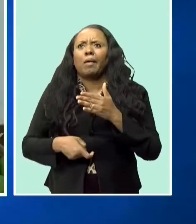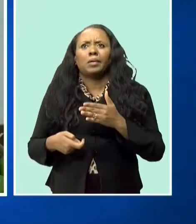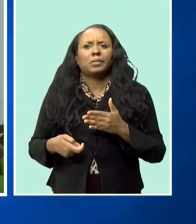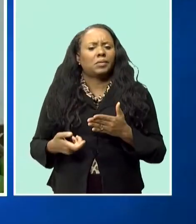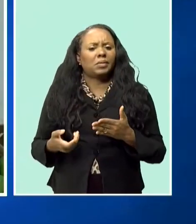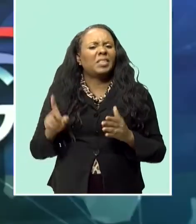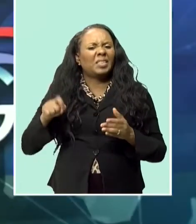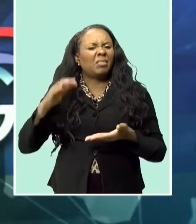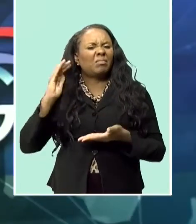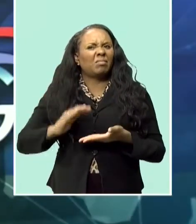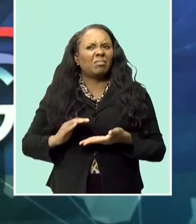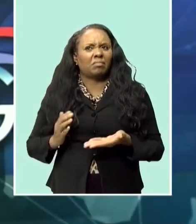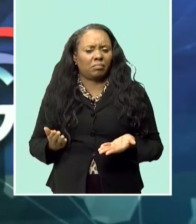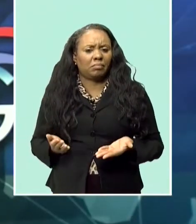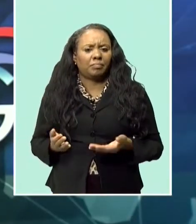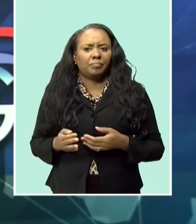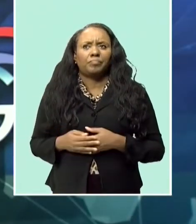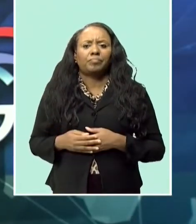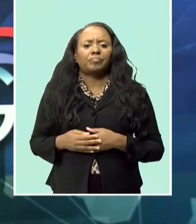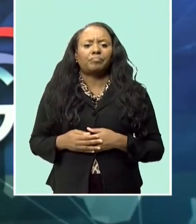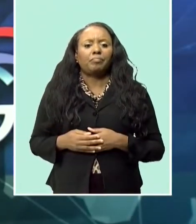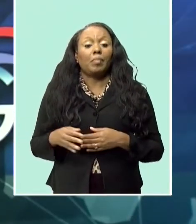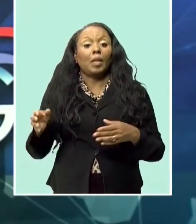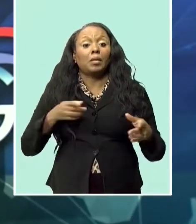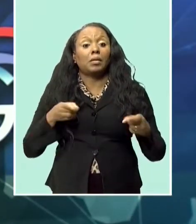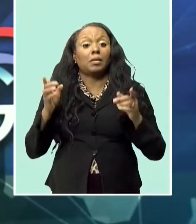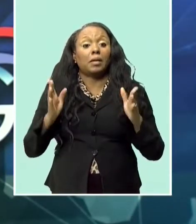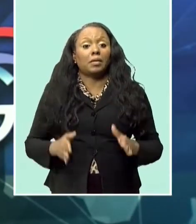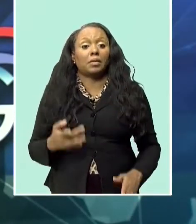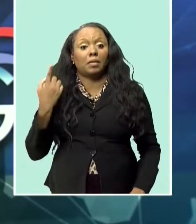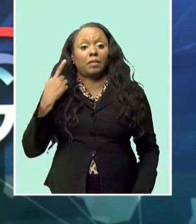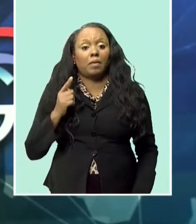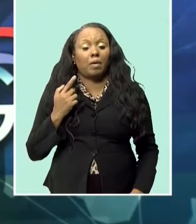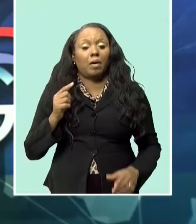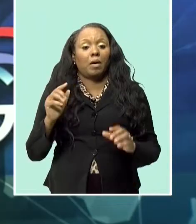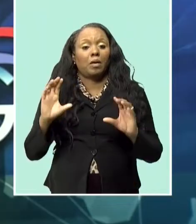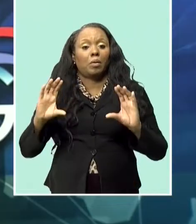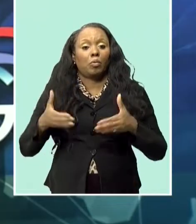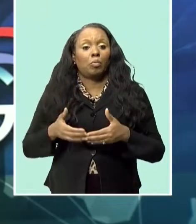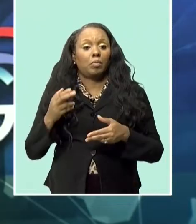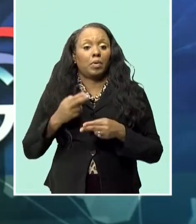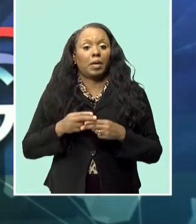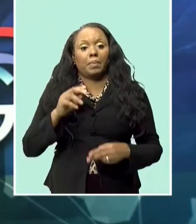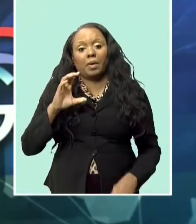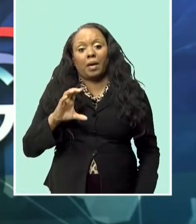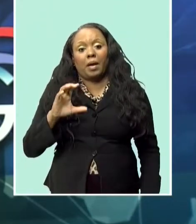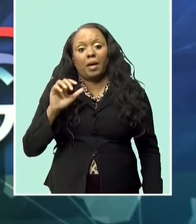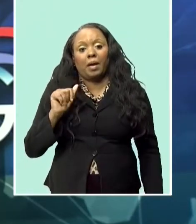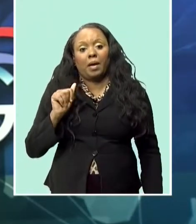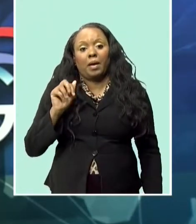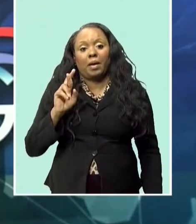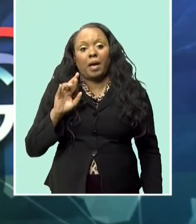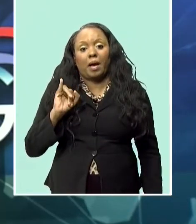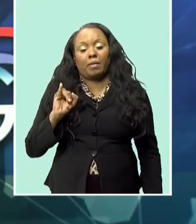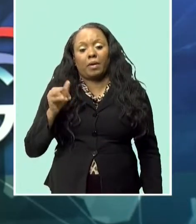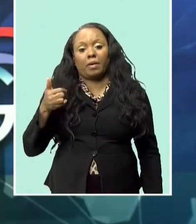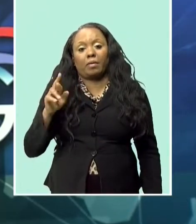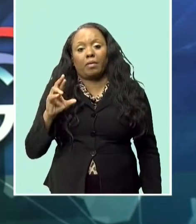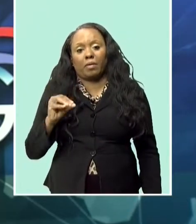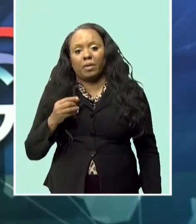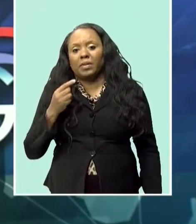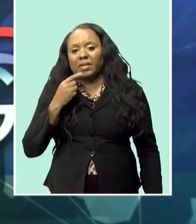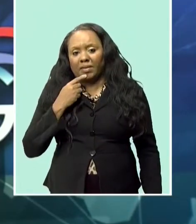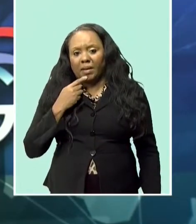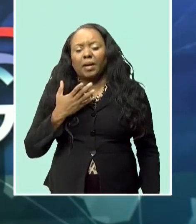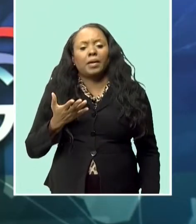are. And the director of Carrie Grow, Damien Bowen, says the Vinci Food Market is mindful of the high prices, and that's why